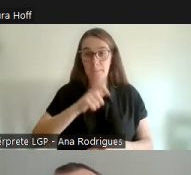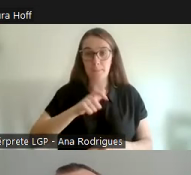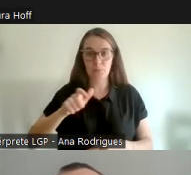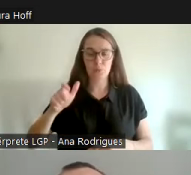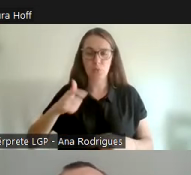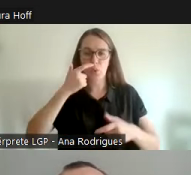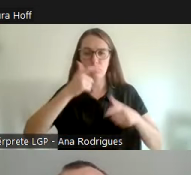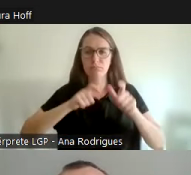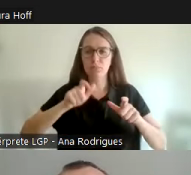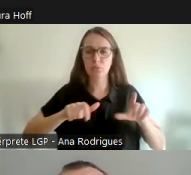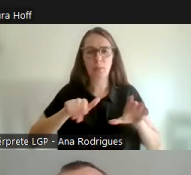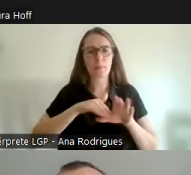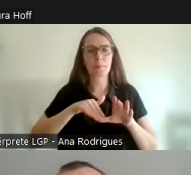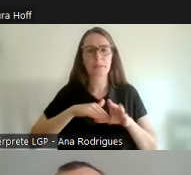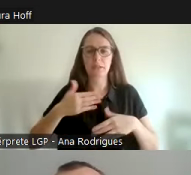people